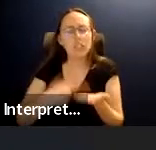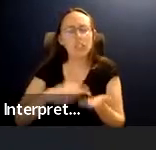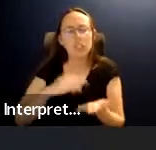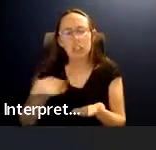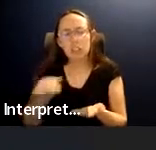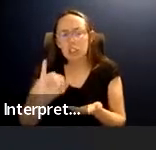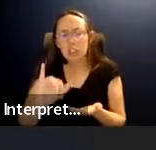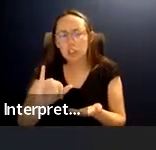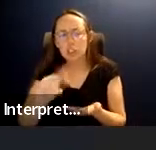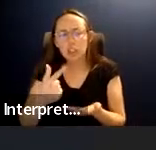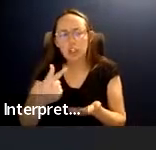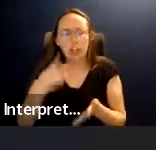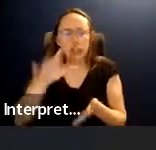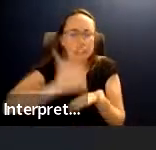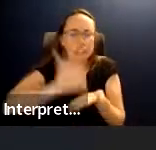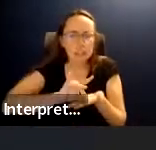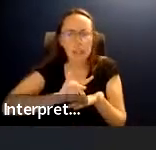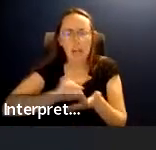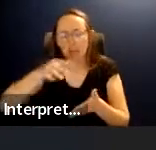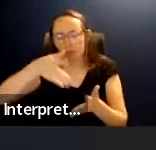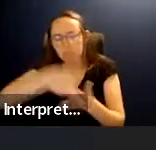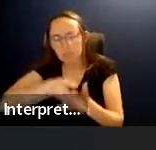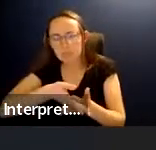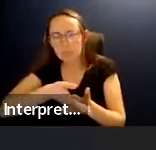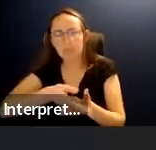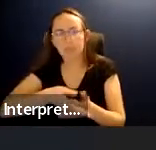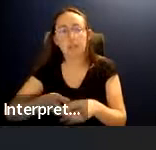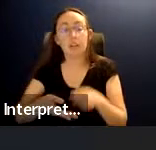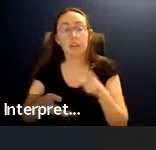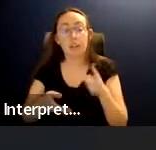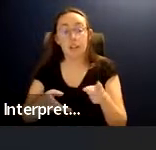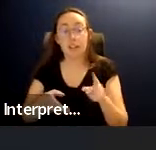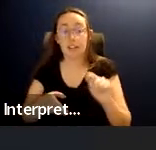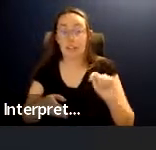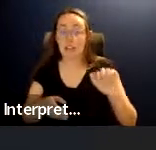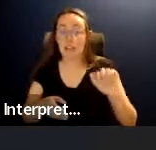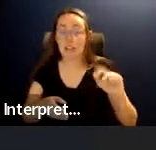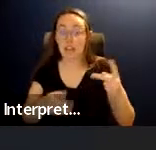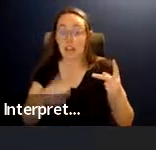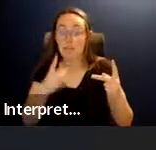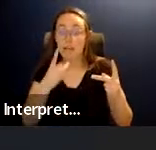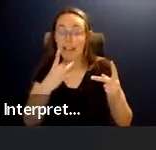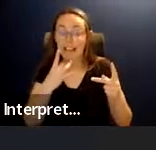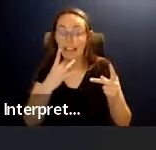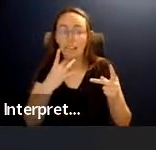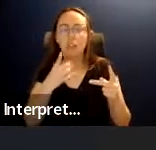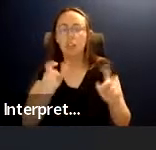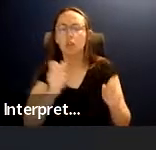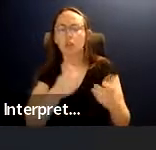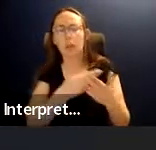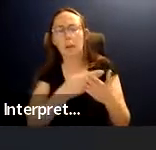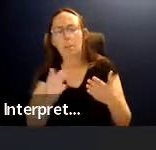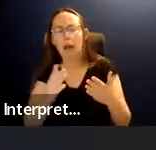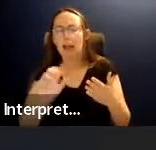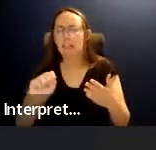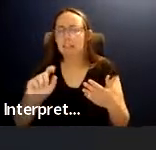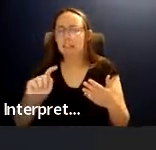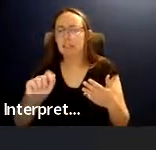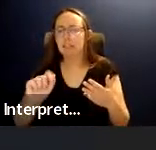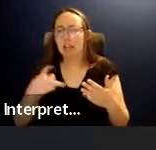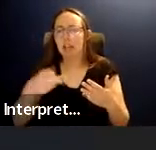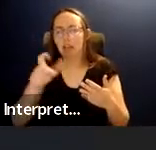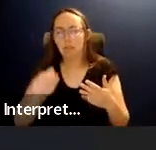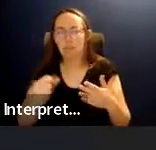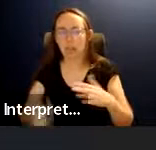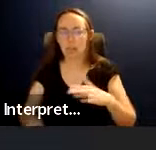a variety of materials, Instamorph. This is taking those tap lights that you get at Staples, mounting it on some